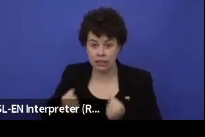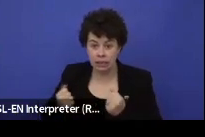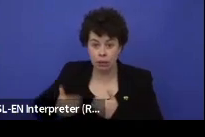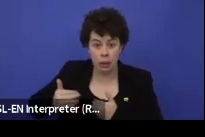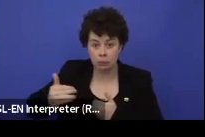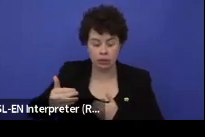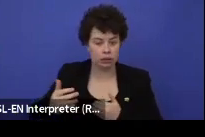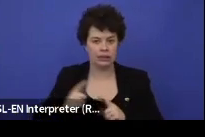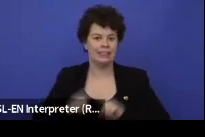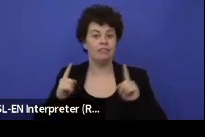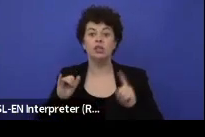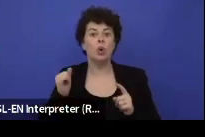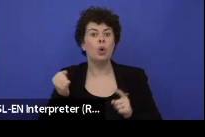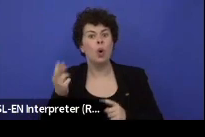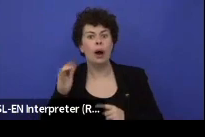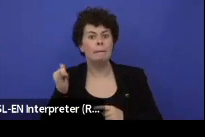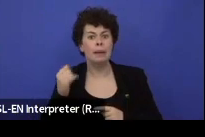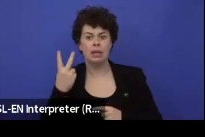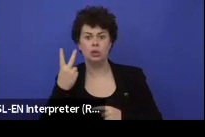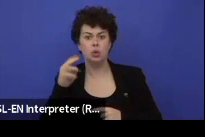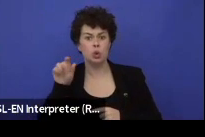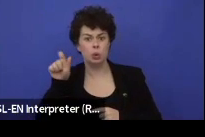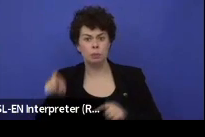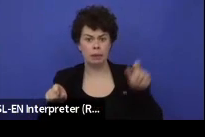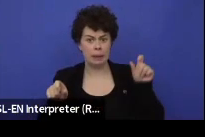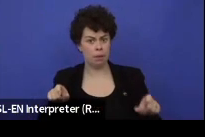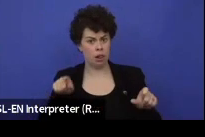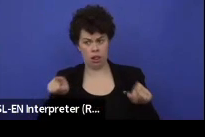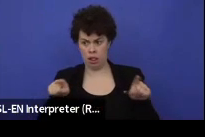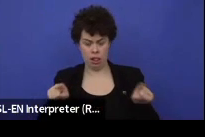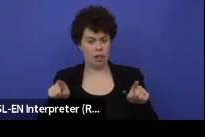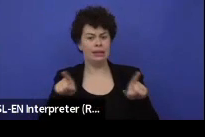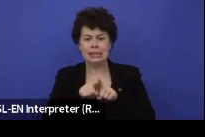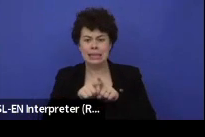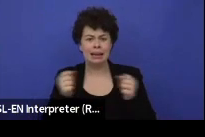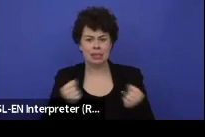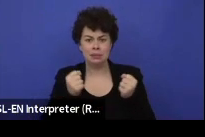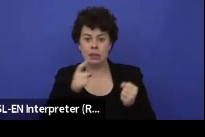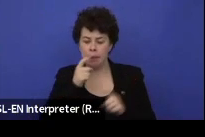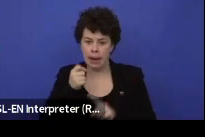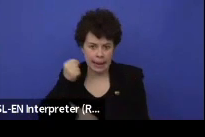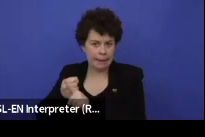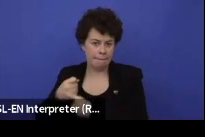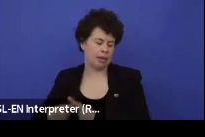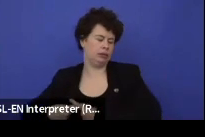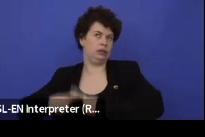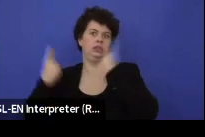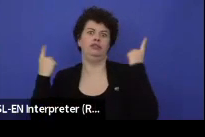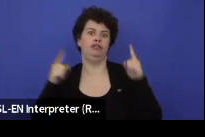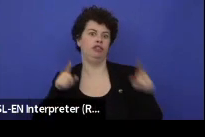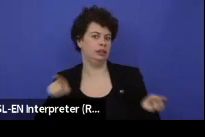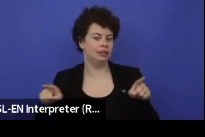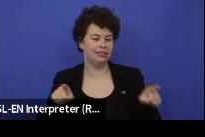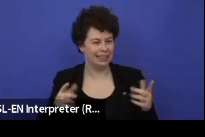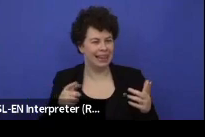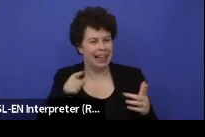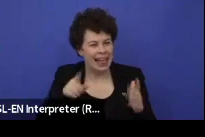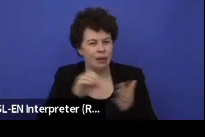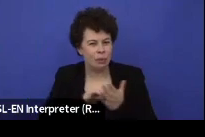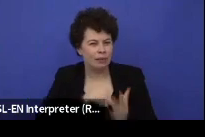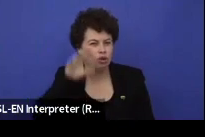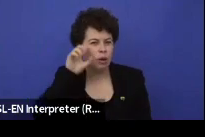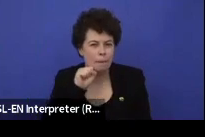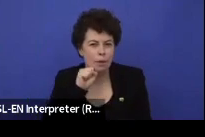experience them are very different and they don't have the same effect on them. And that's why it's important that we also remember